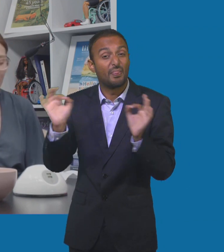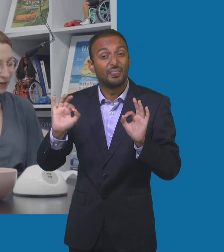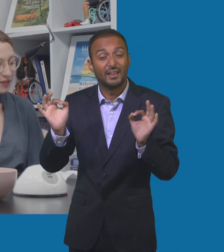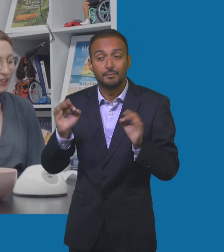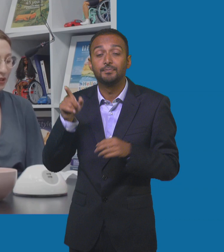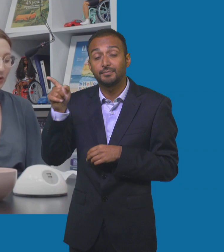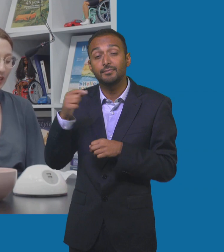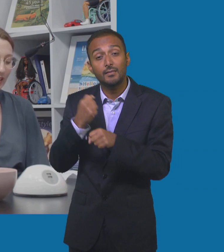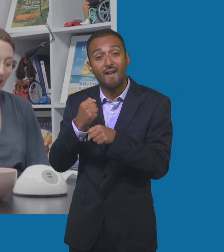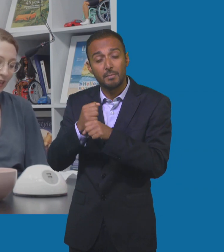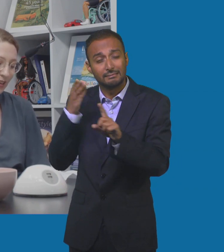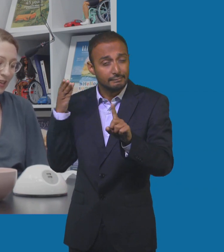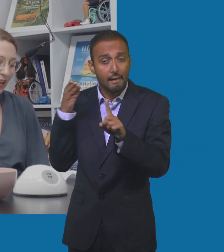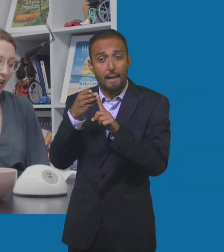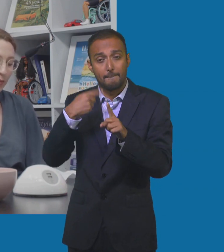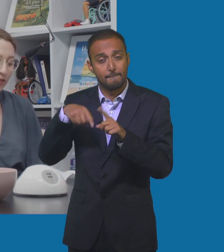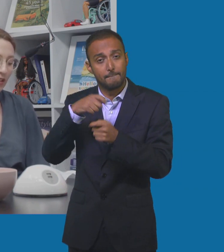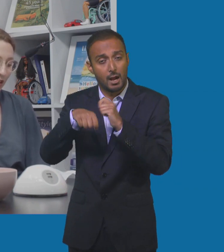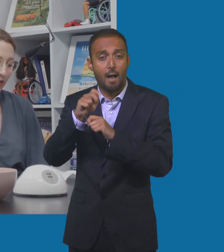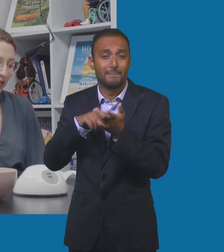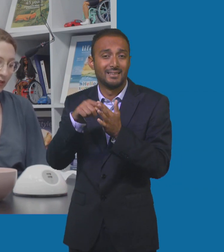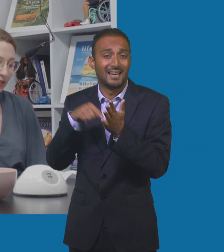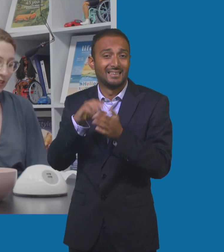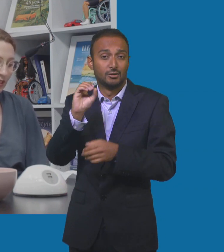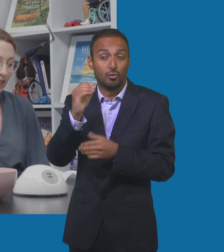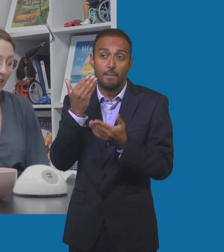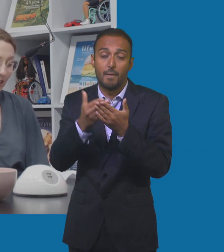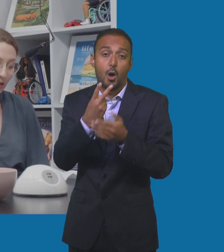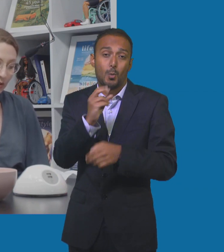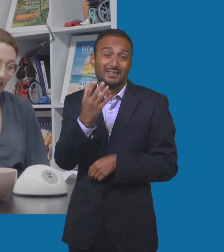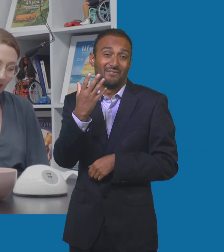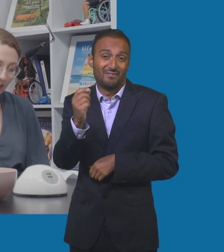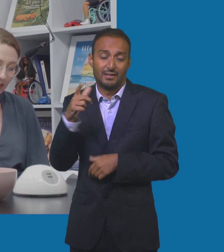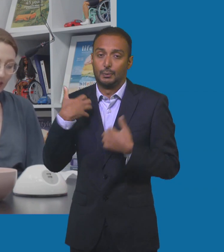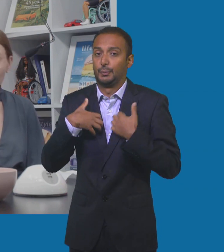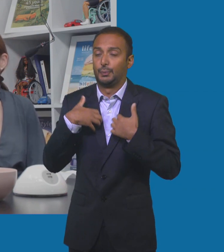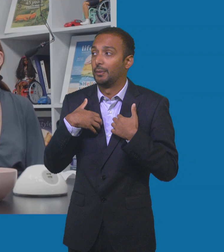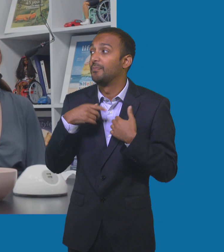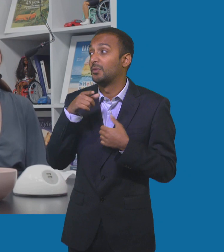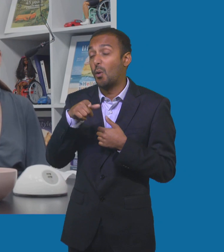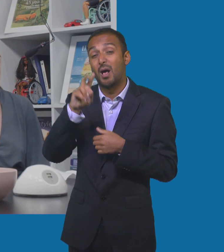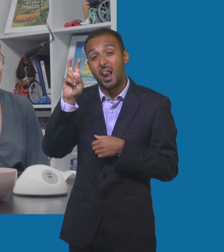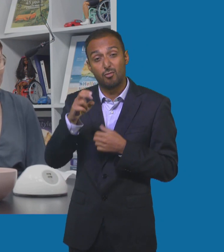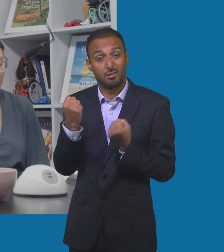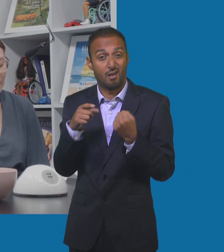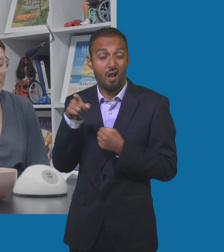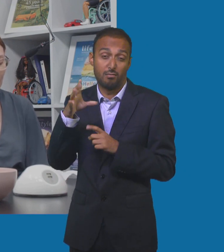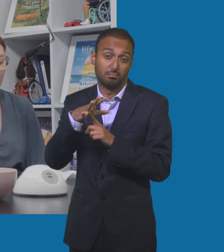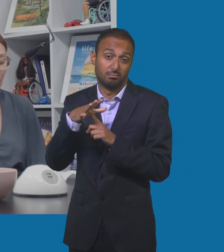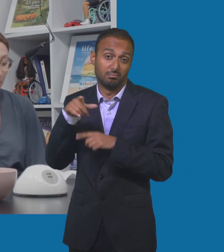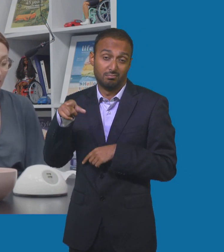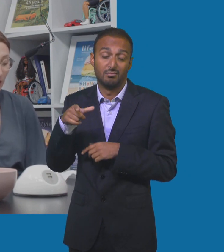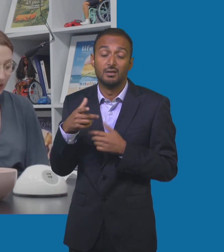net zero by 2050, which is really exciting. And the move to electric vehicles is seen as key to achieving this. To support the transition